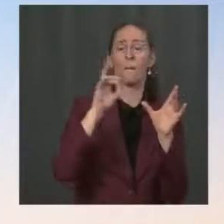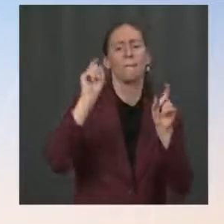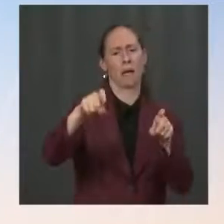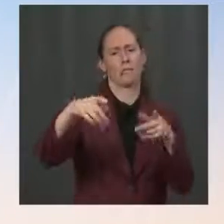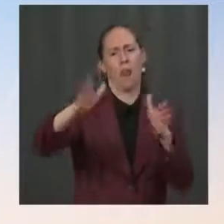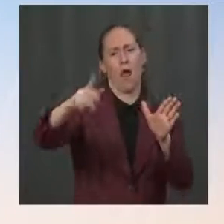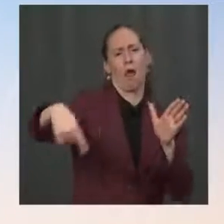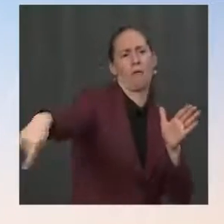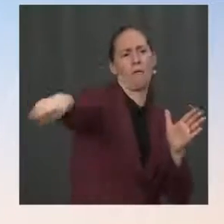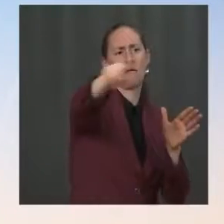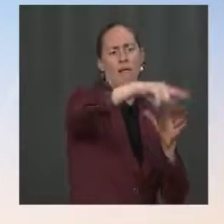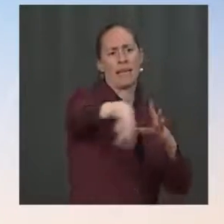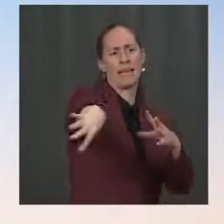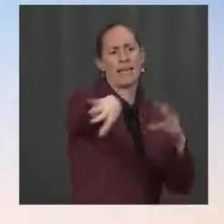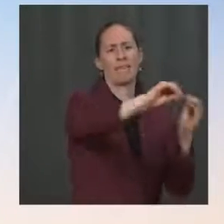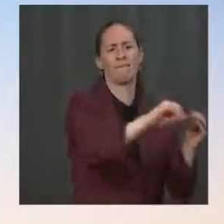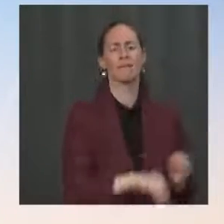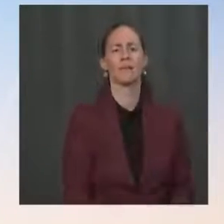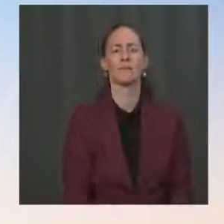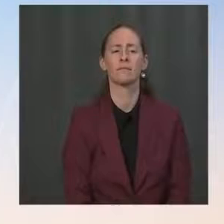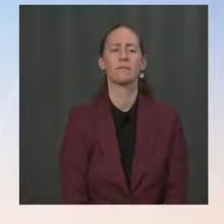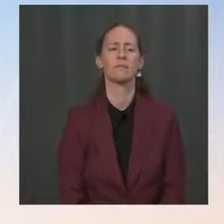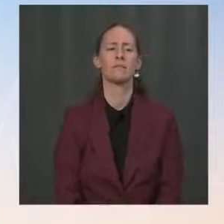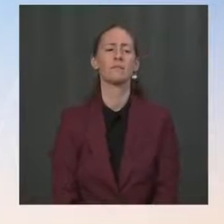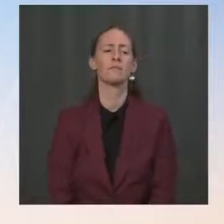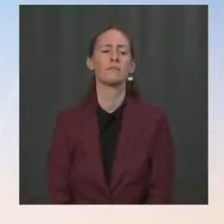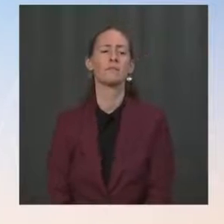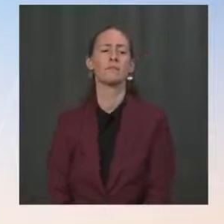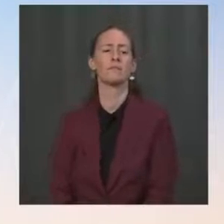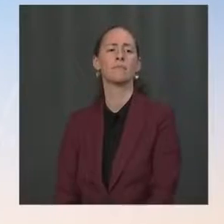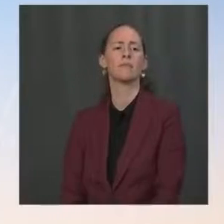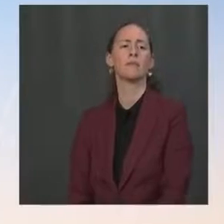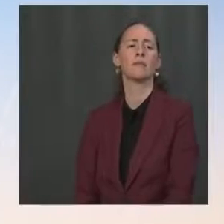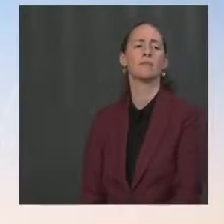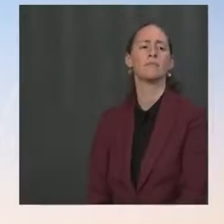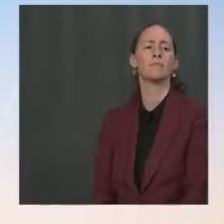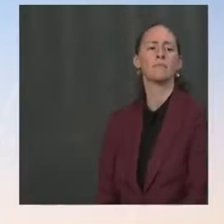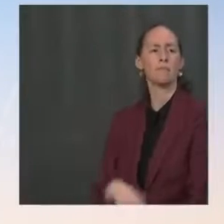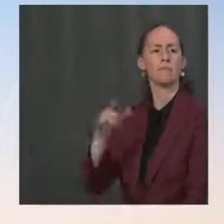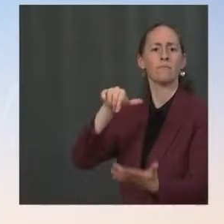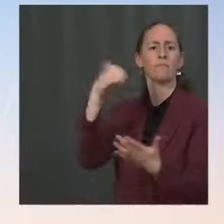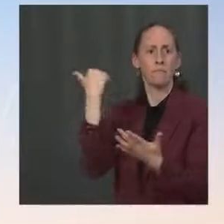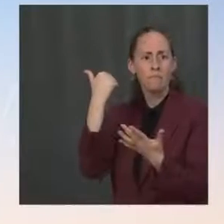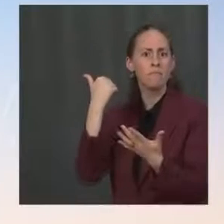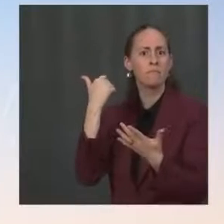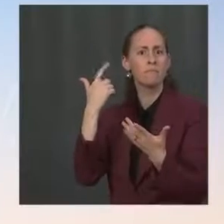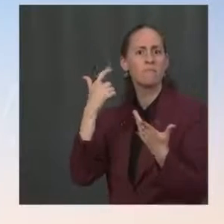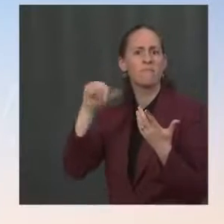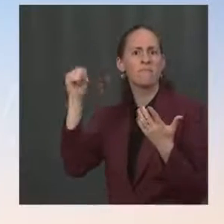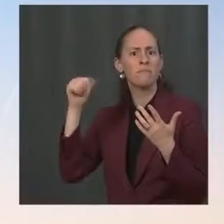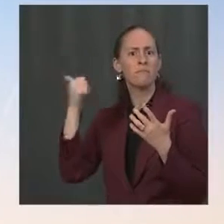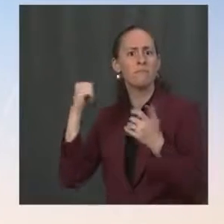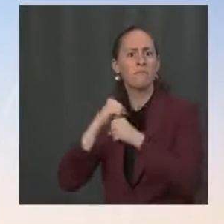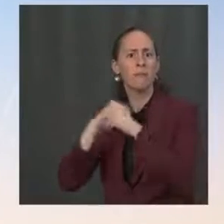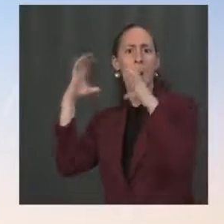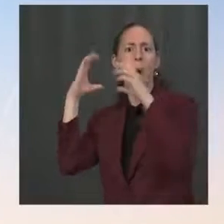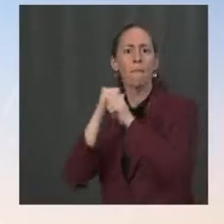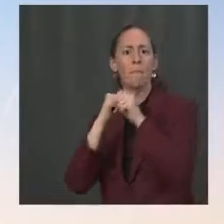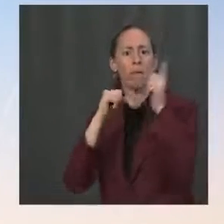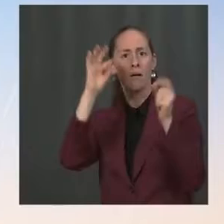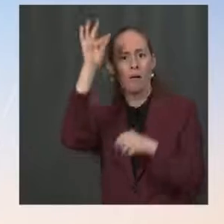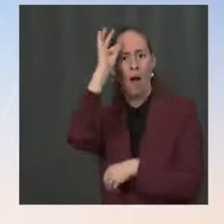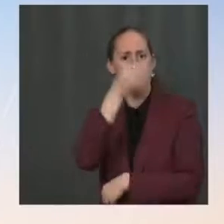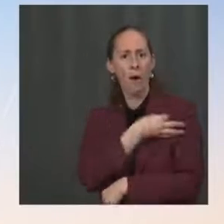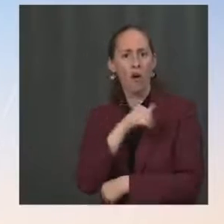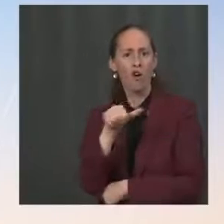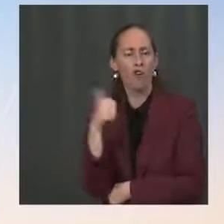of explosions happening throughout the afternoon in Kabul, or evening now, obviously, and some reporting to indicate that this is the beginning of a